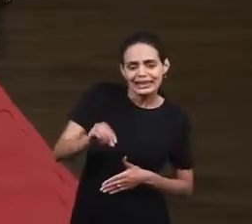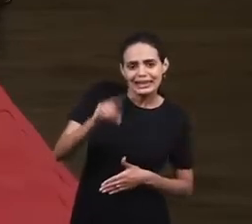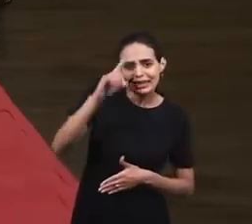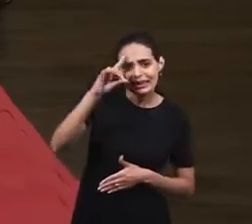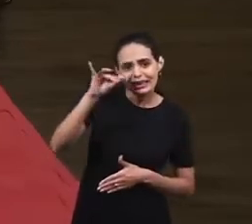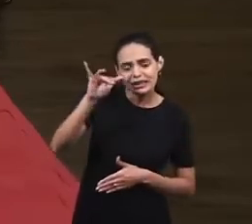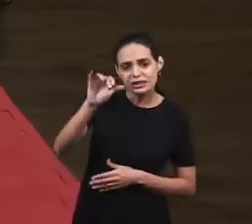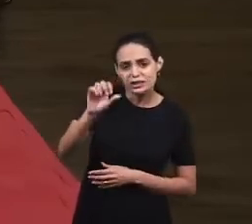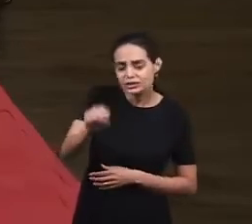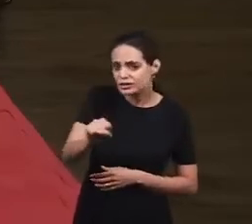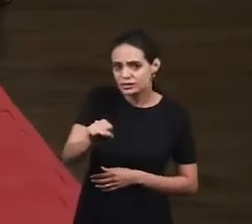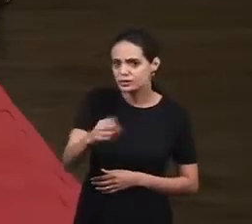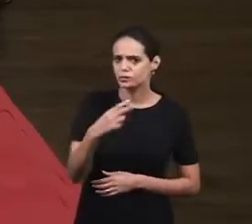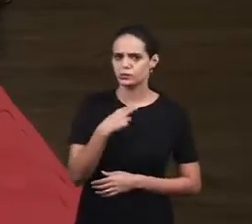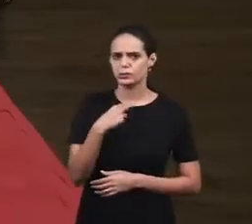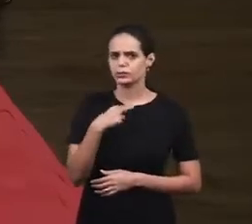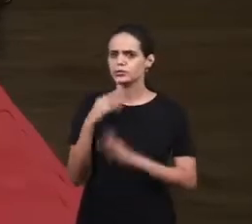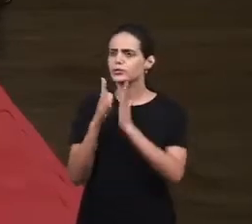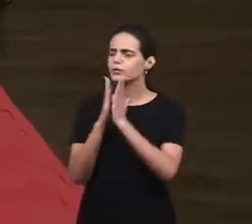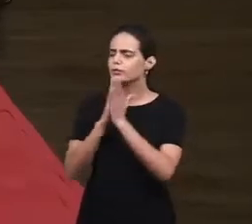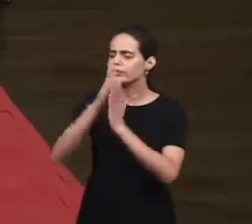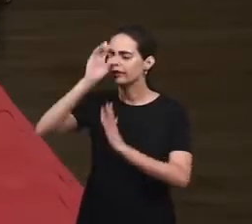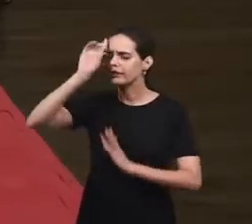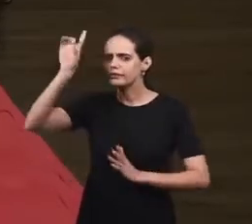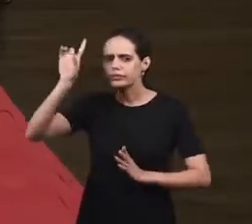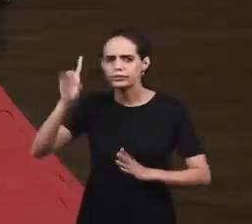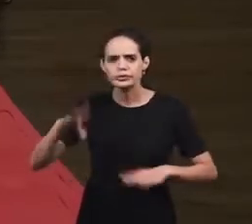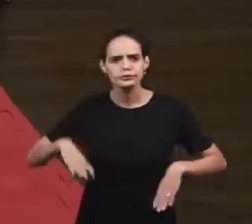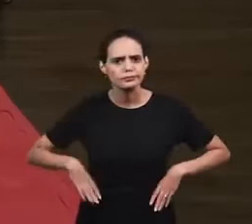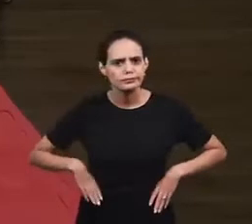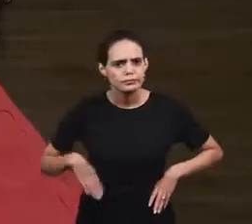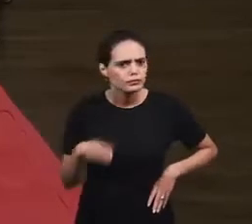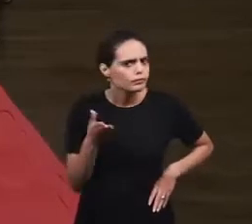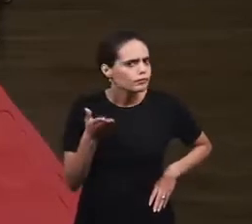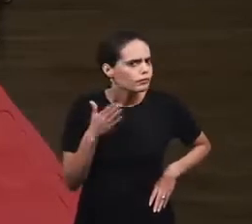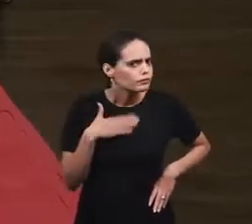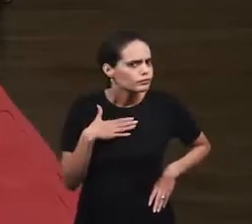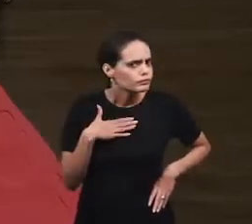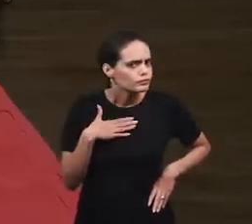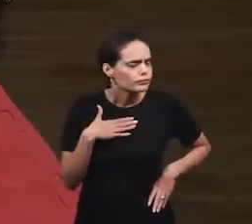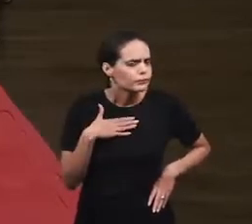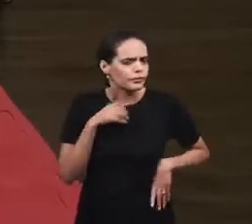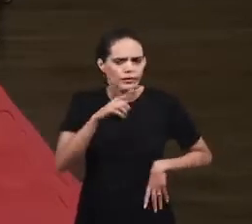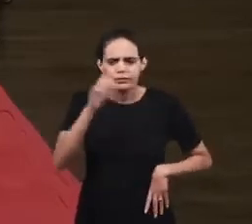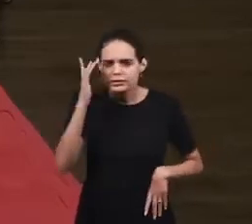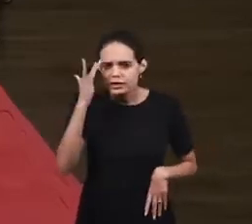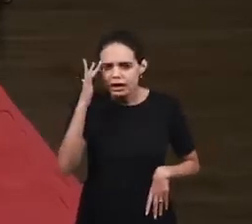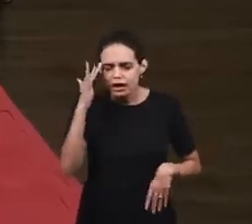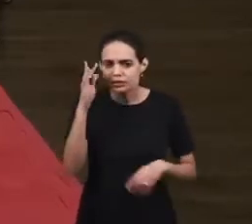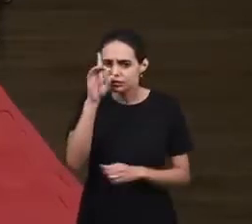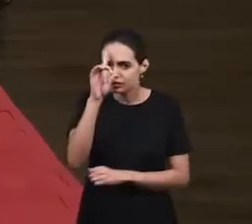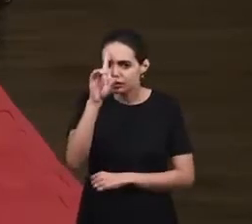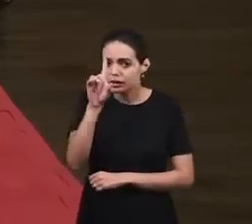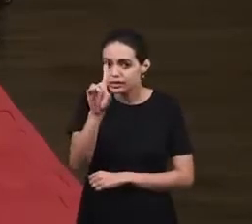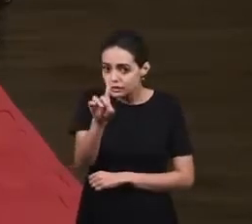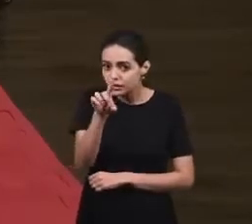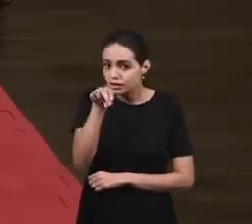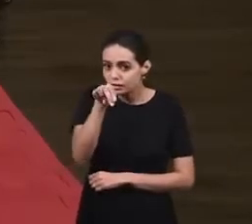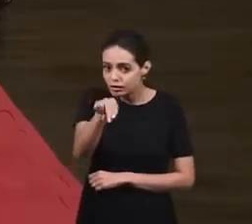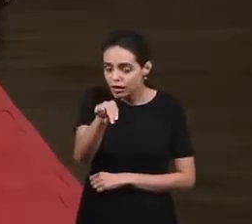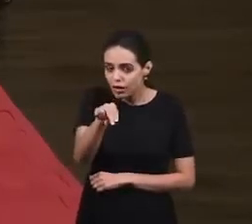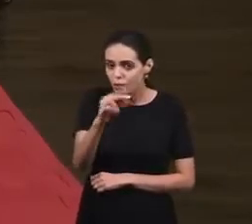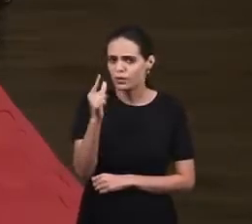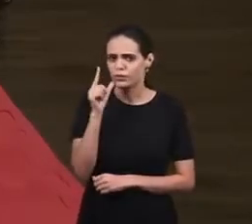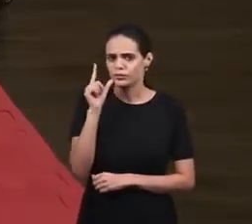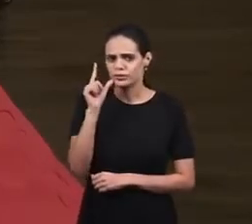no one could pray to God. Do Do you think Daniel could stay one day without